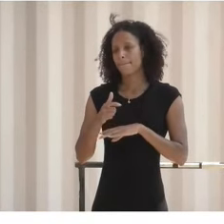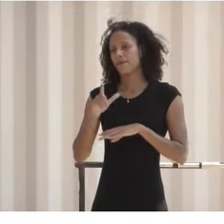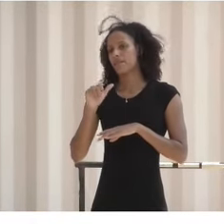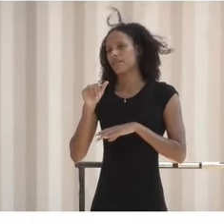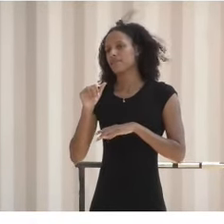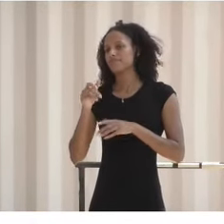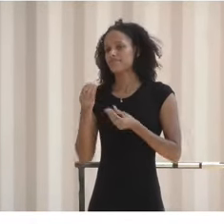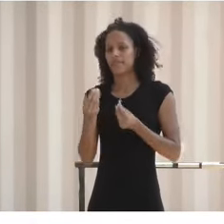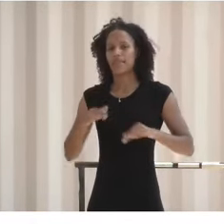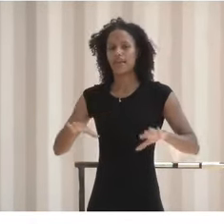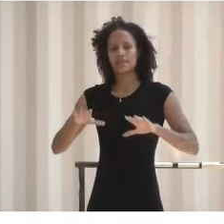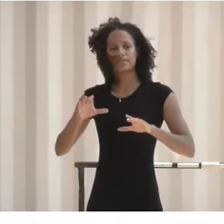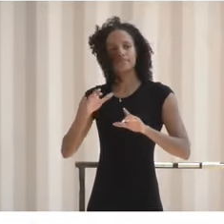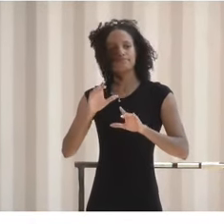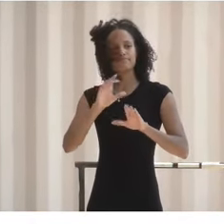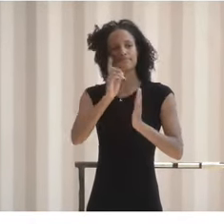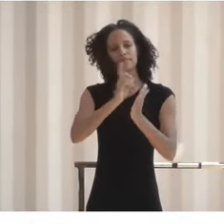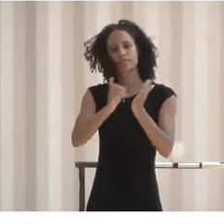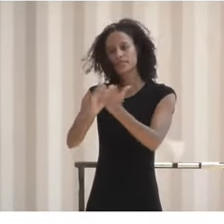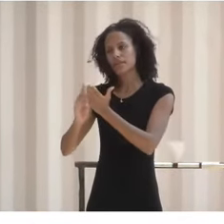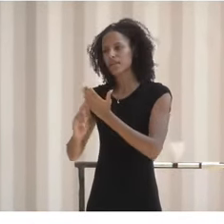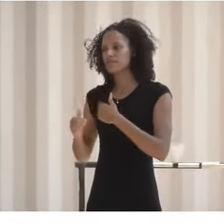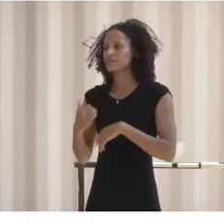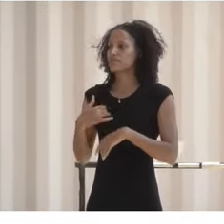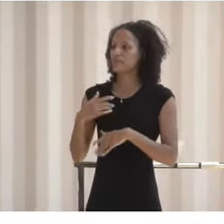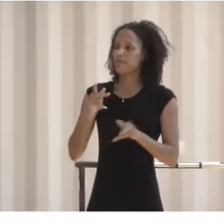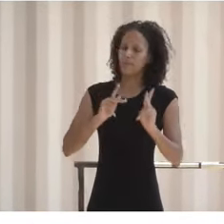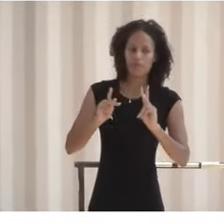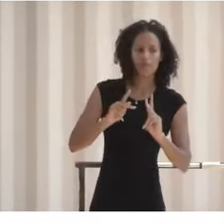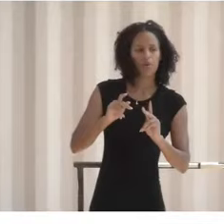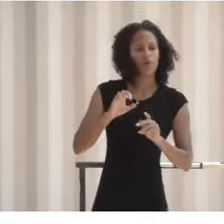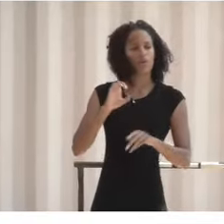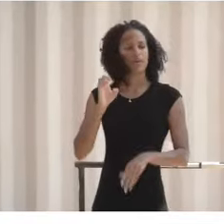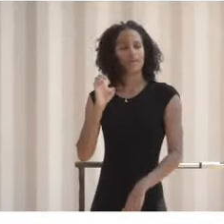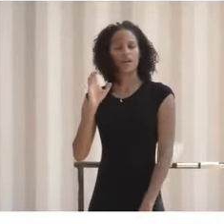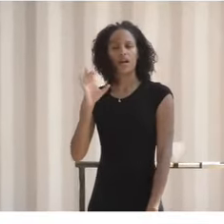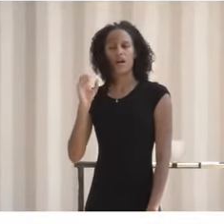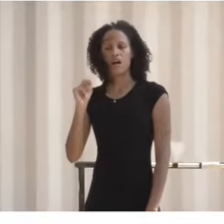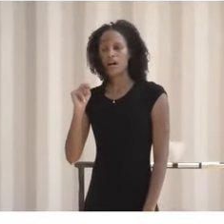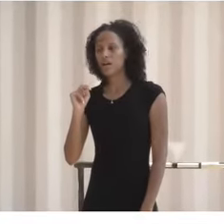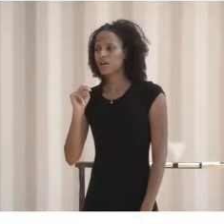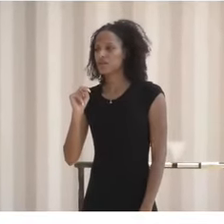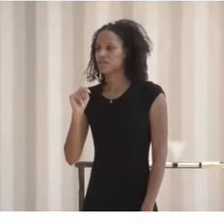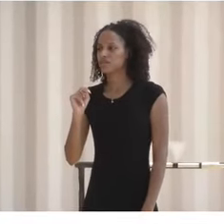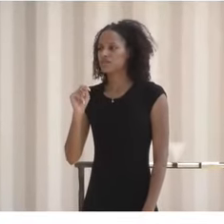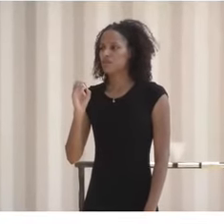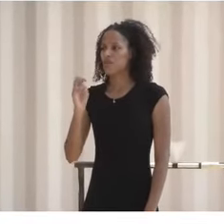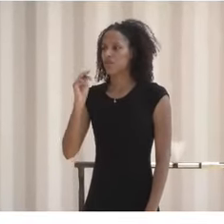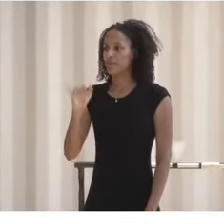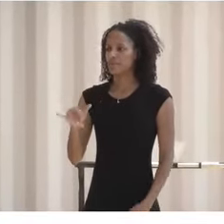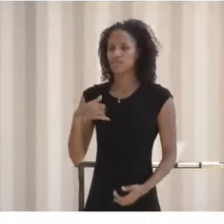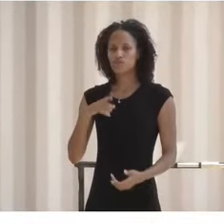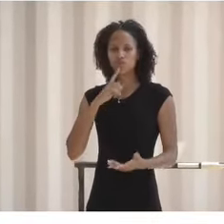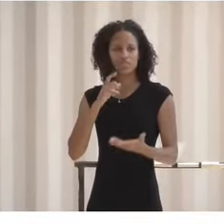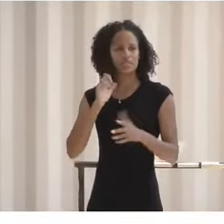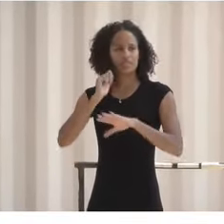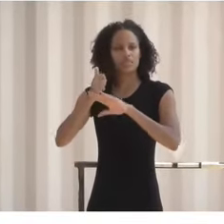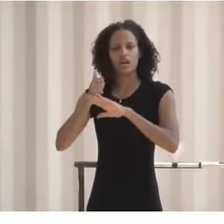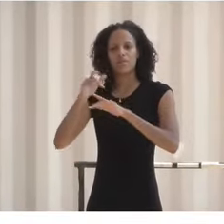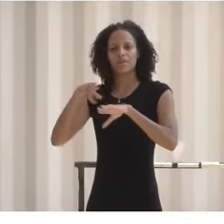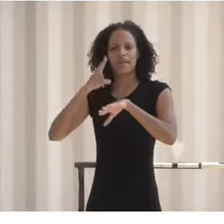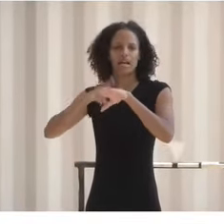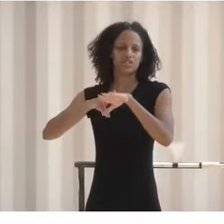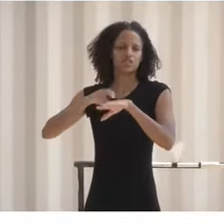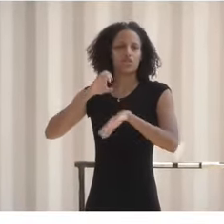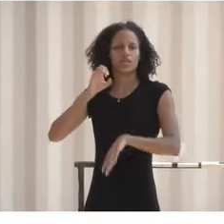landscapes. It brings together people, economies, in ways that imitate natural ecosystems.